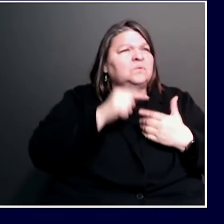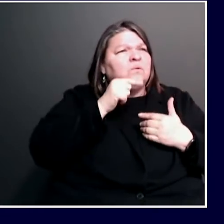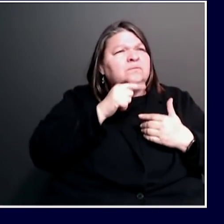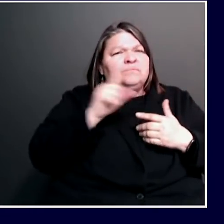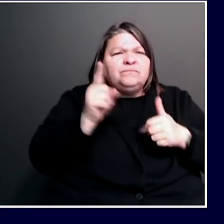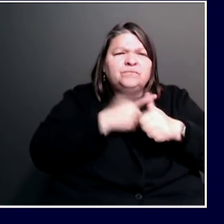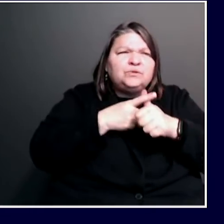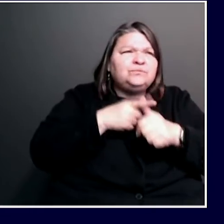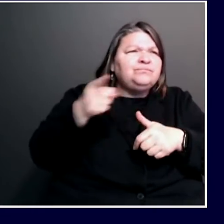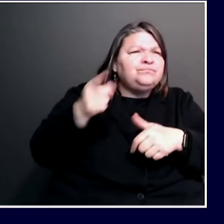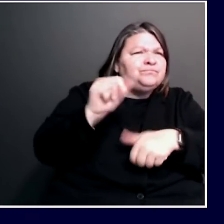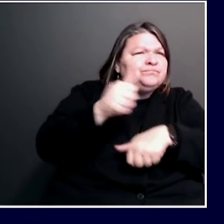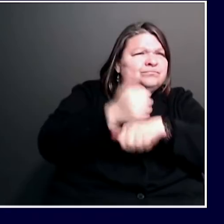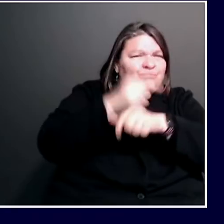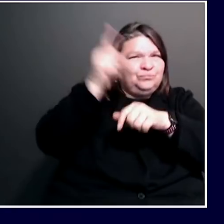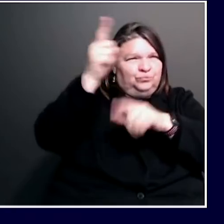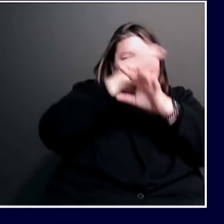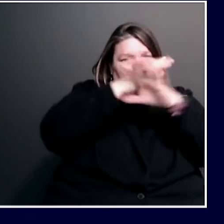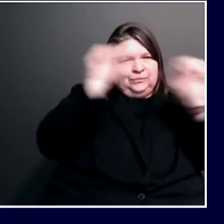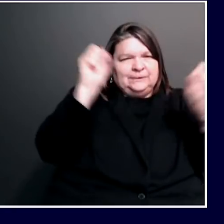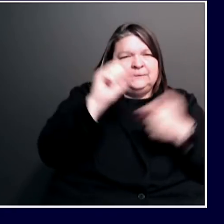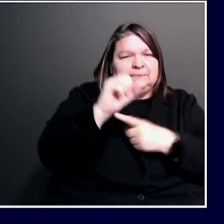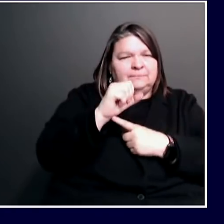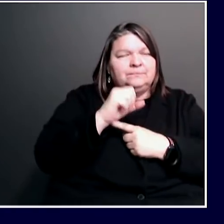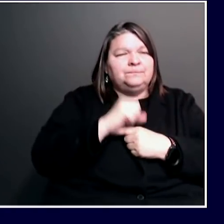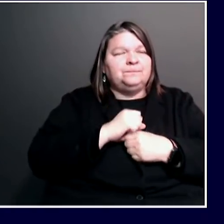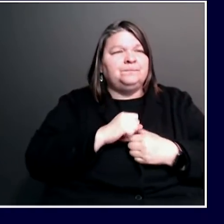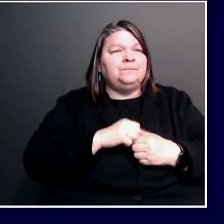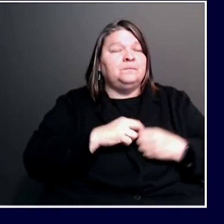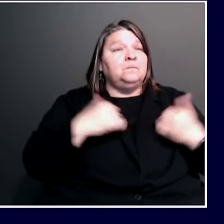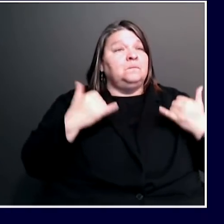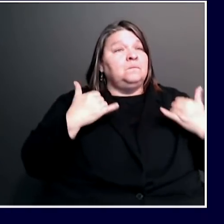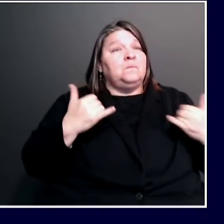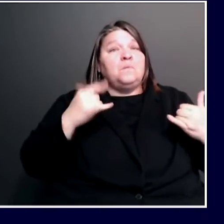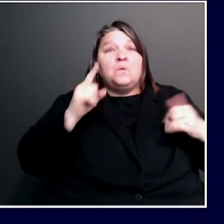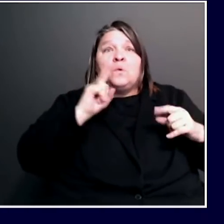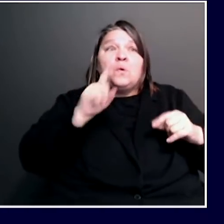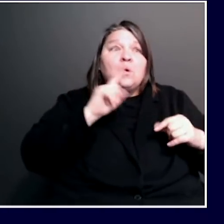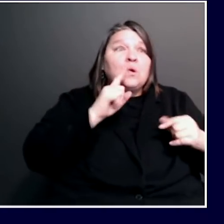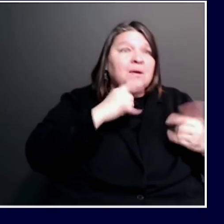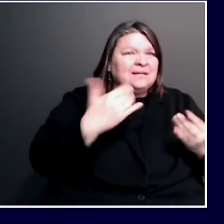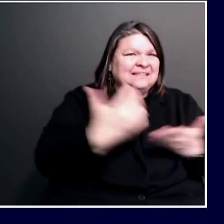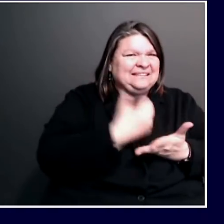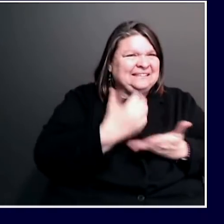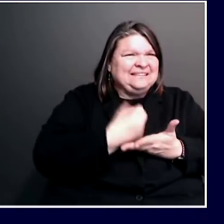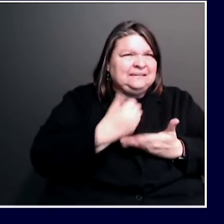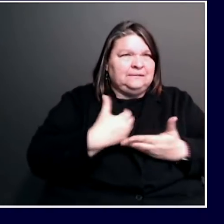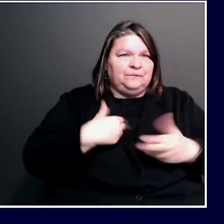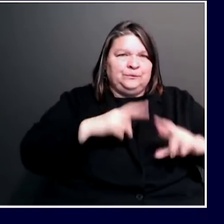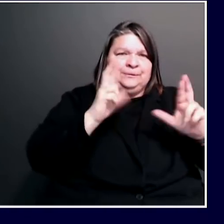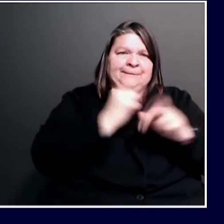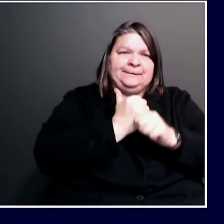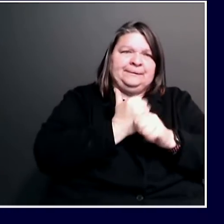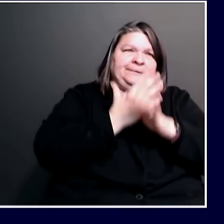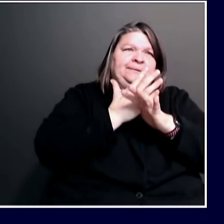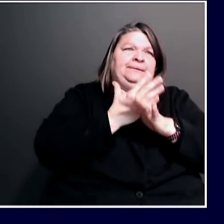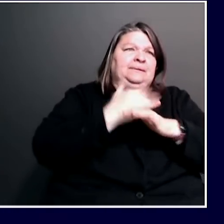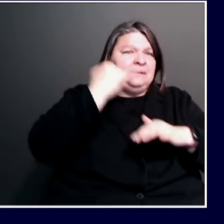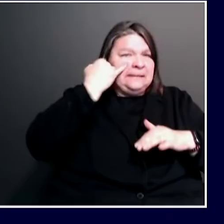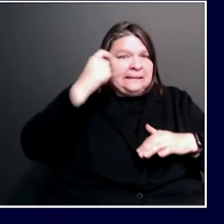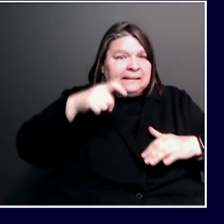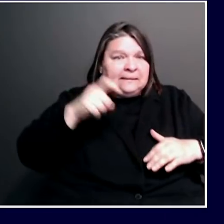between 7 and 12 days, so order your tests now so you have them on hand when you need them at